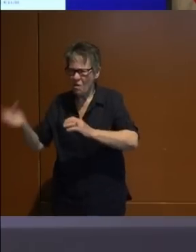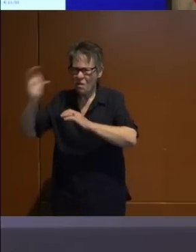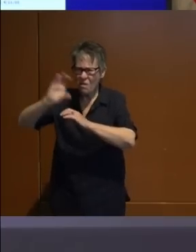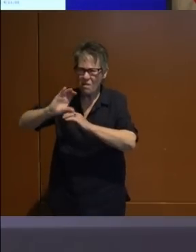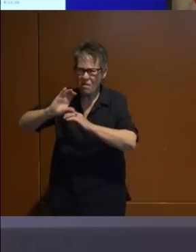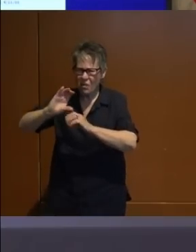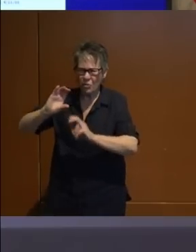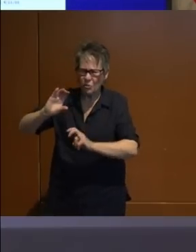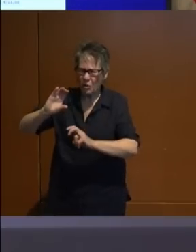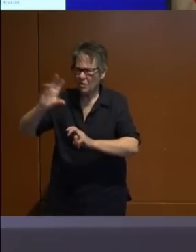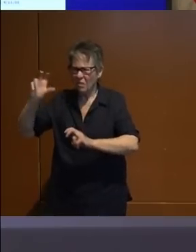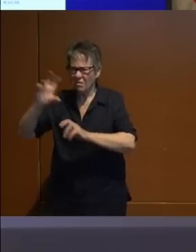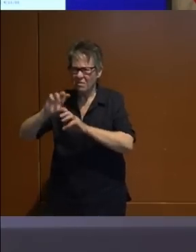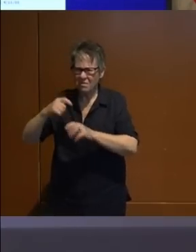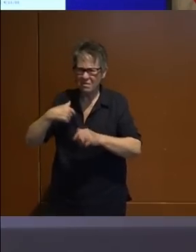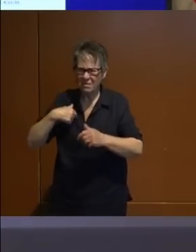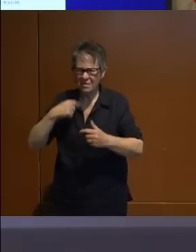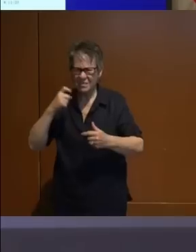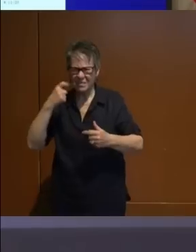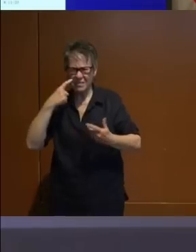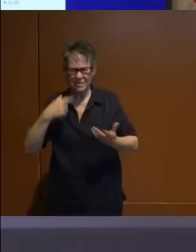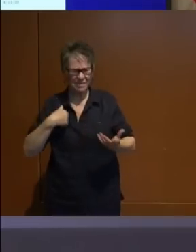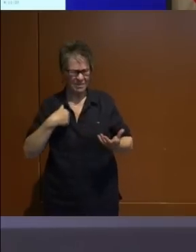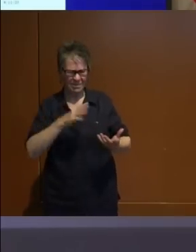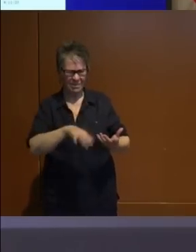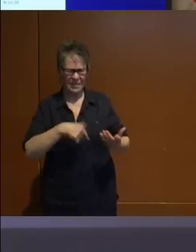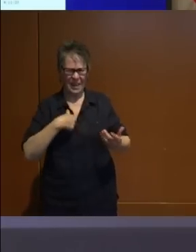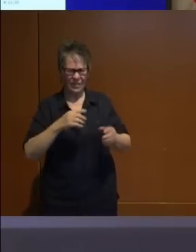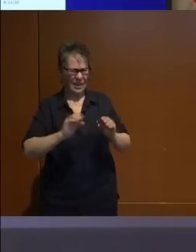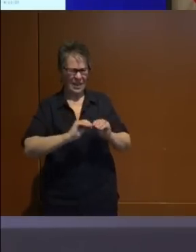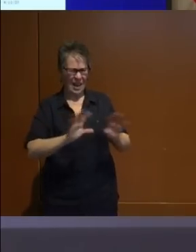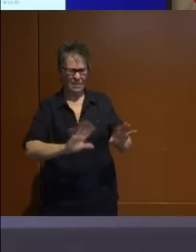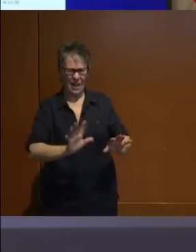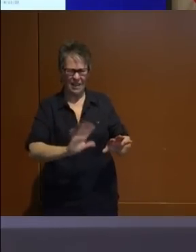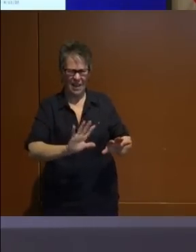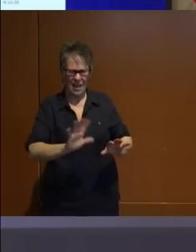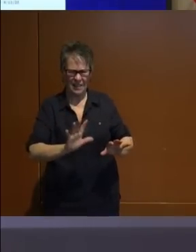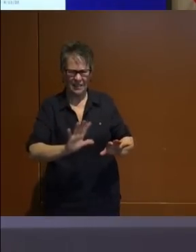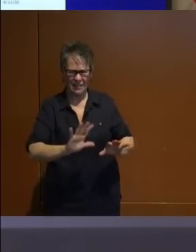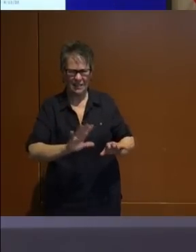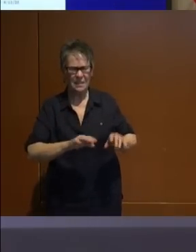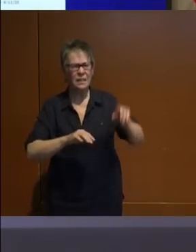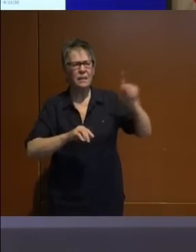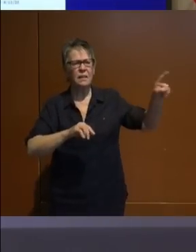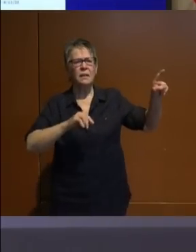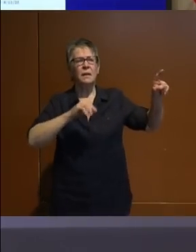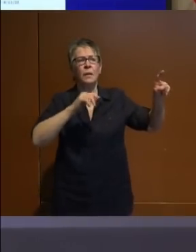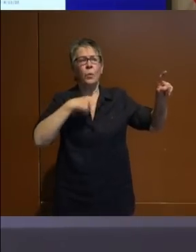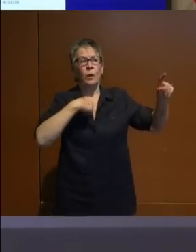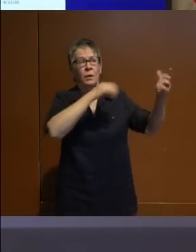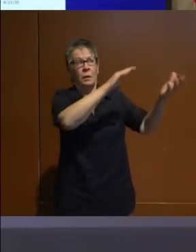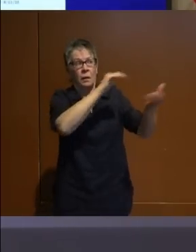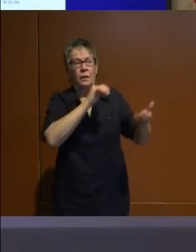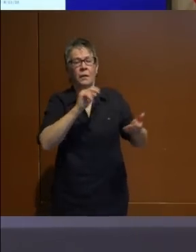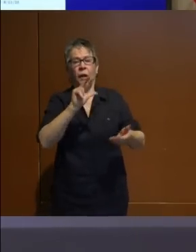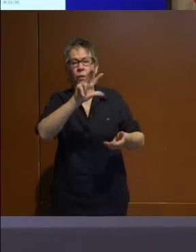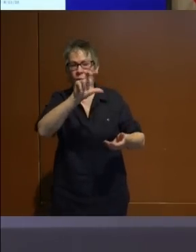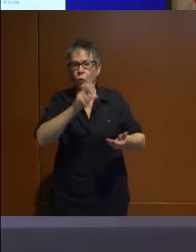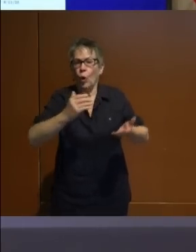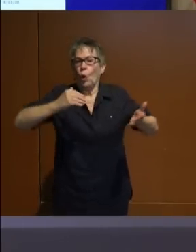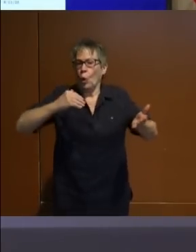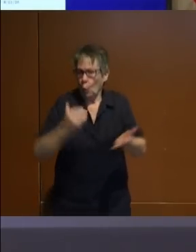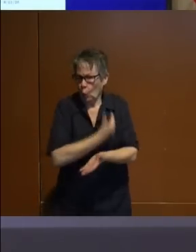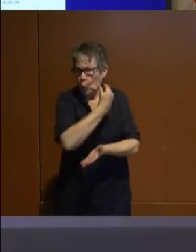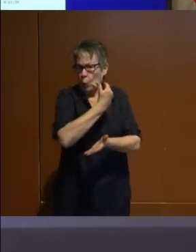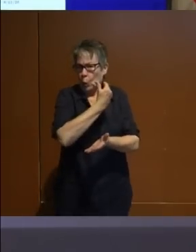I want to come back and clarify that. But this 300 I know is new. Okay. And when they come from the federal government,